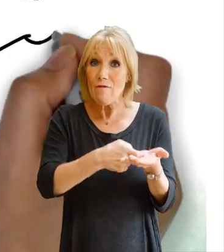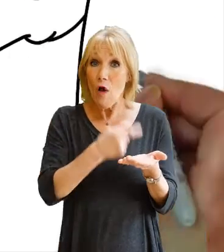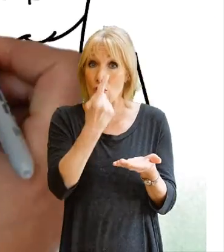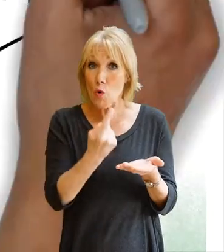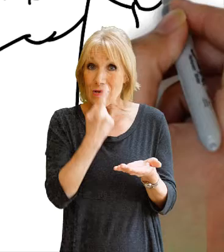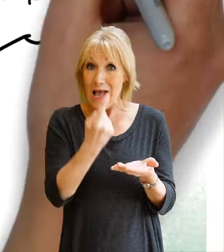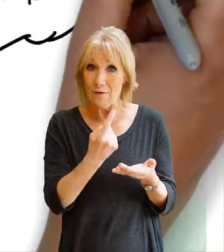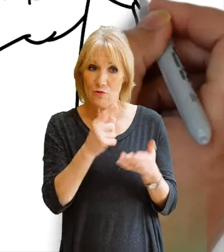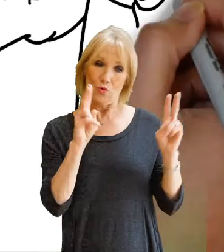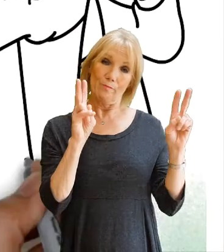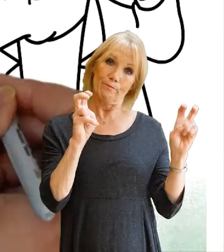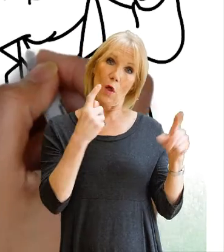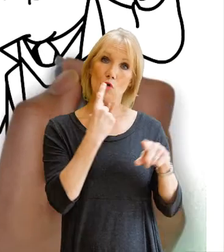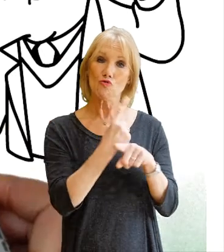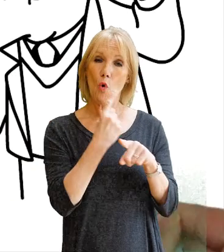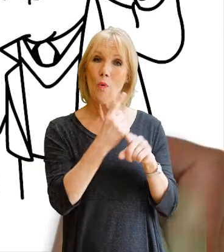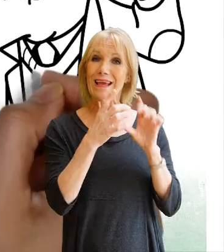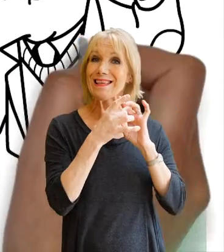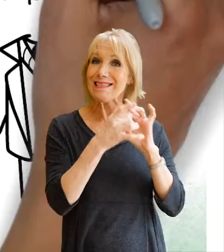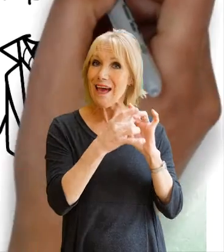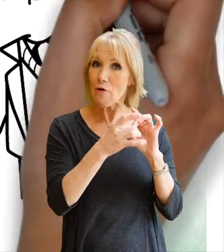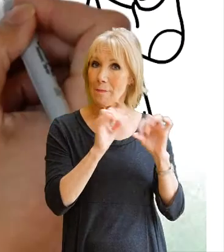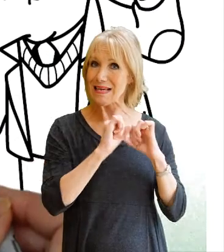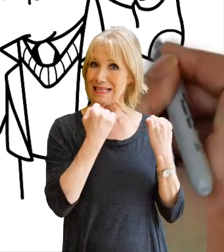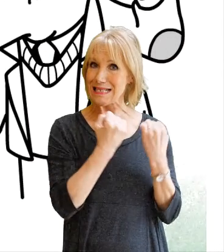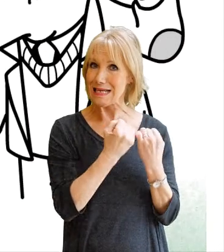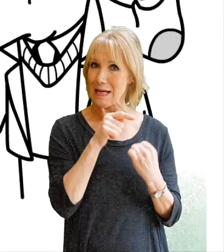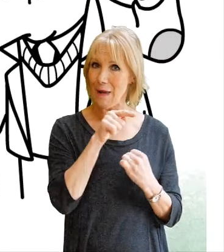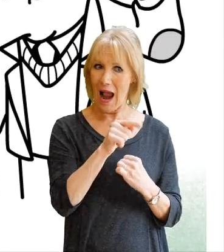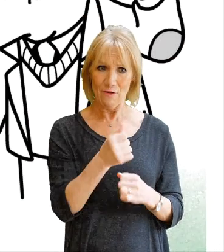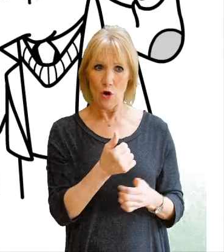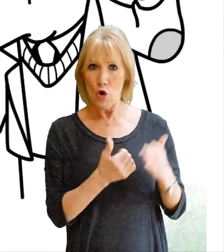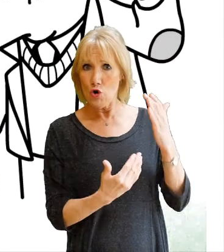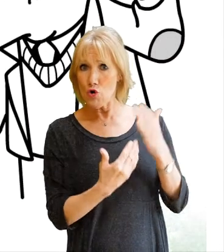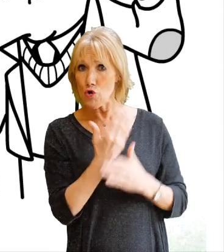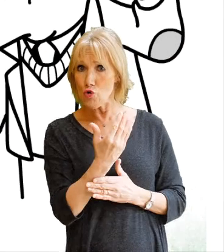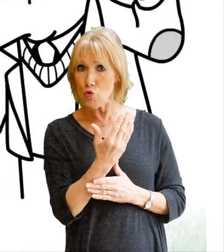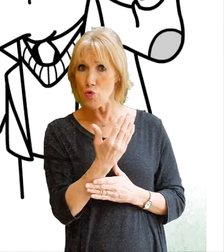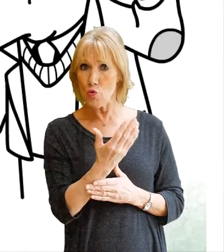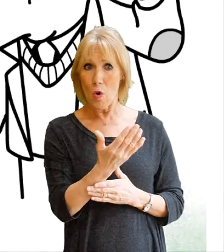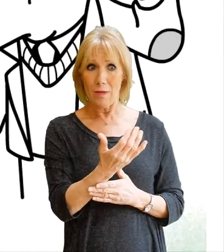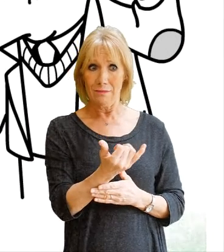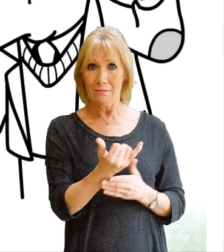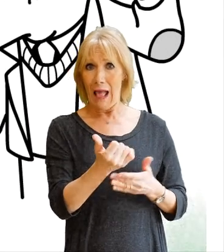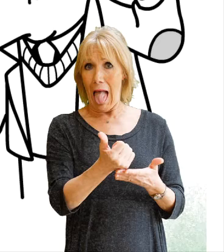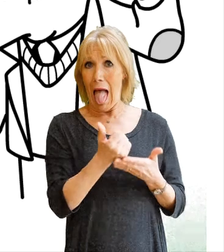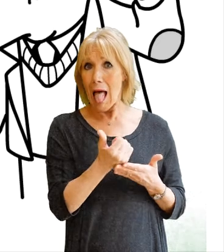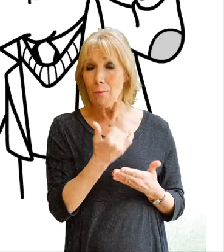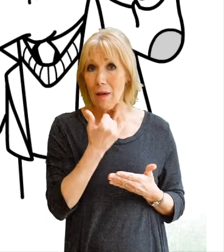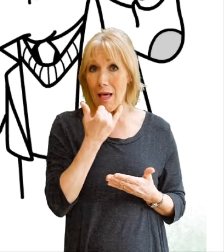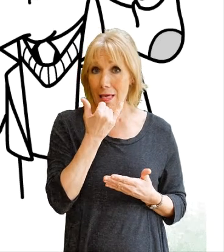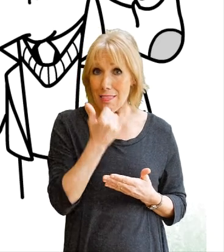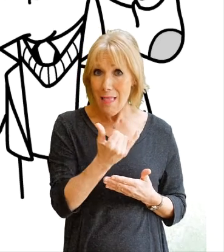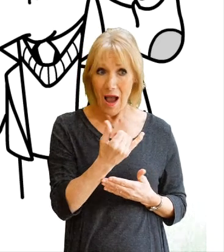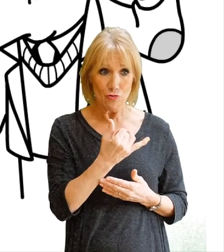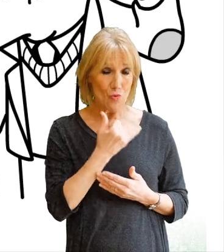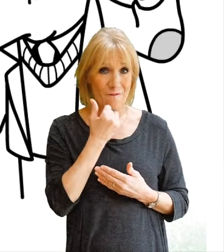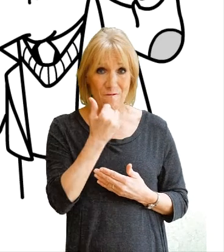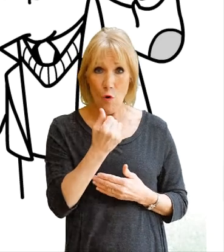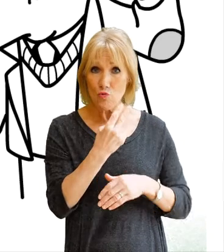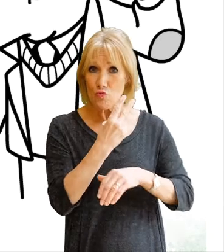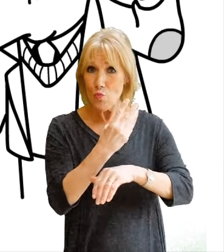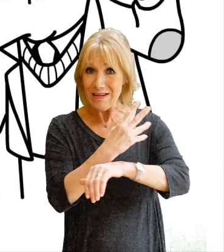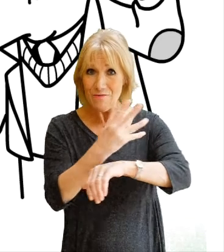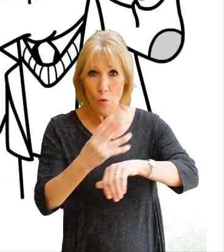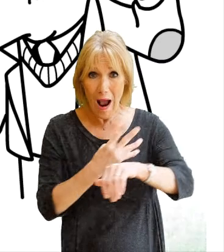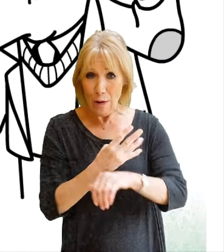talking therapy team, or you can call our new 24/7 helpline. This service is open to all Derbyshire residents, no matter what your